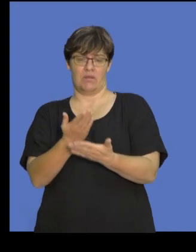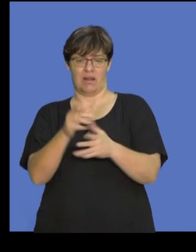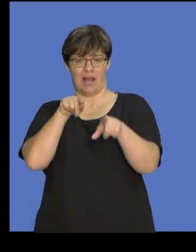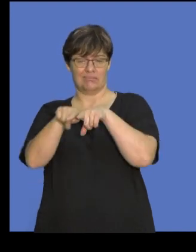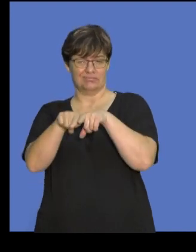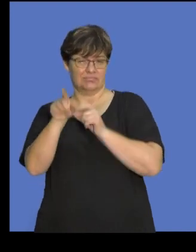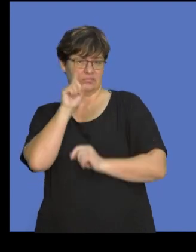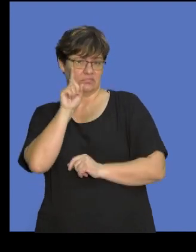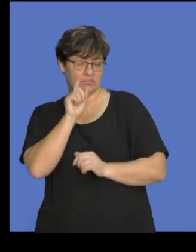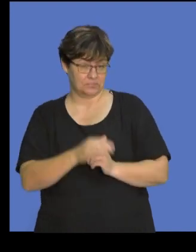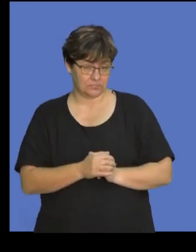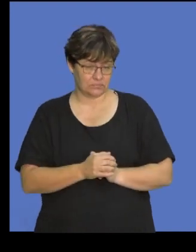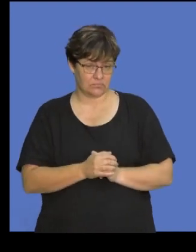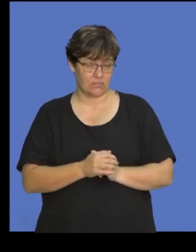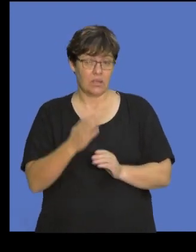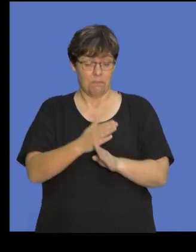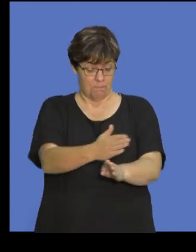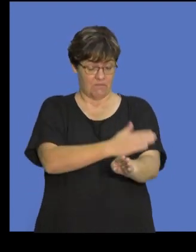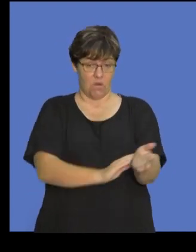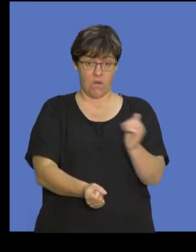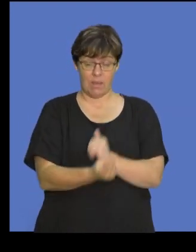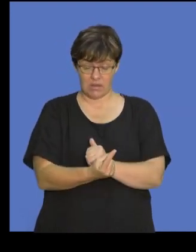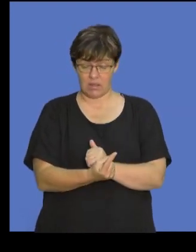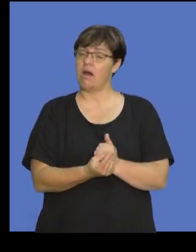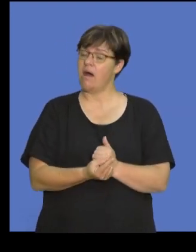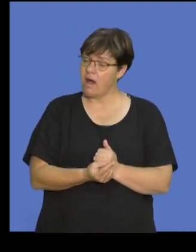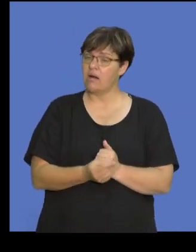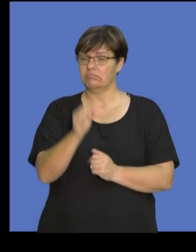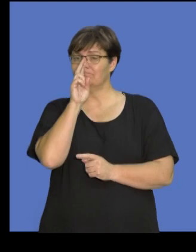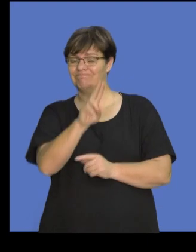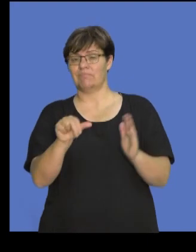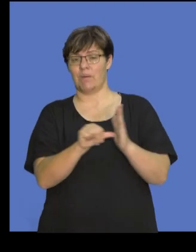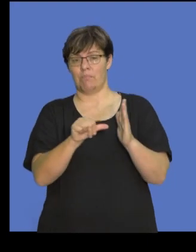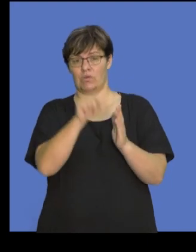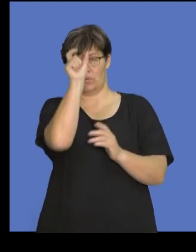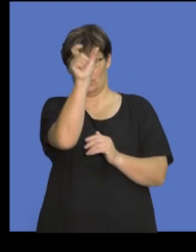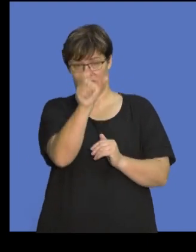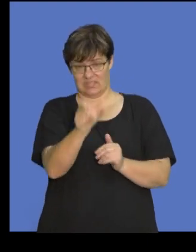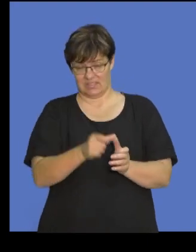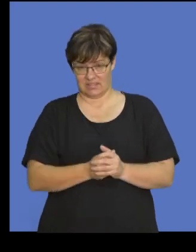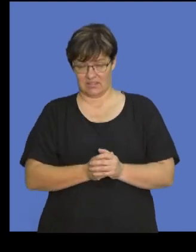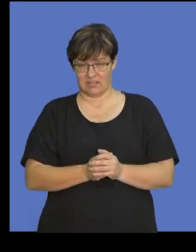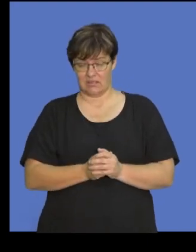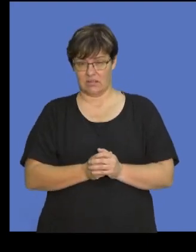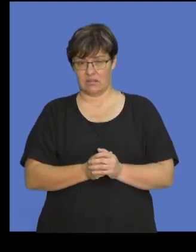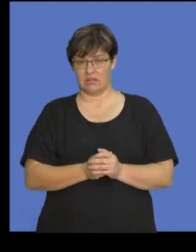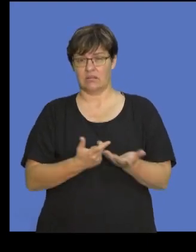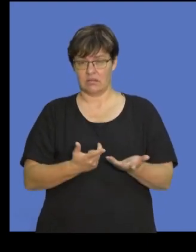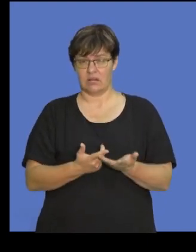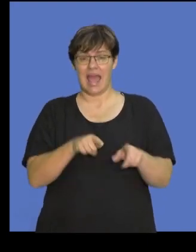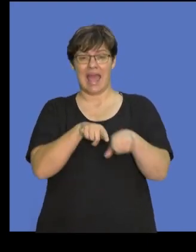probability experiments. But before we get into those, let's have a look at some key words. We've spoken about the